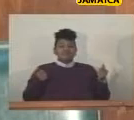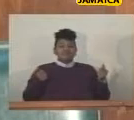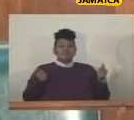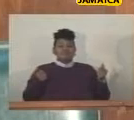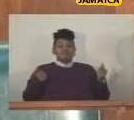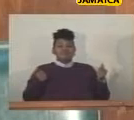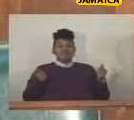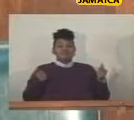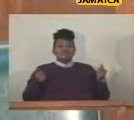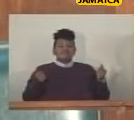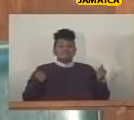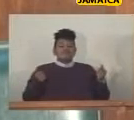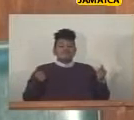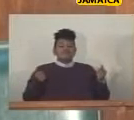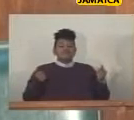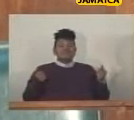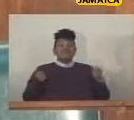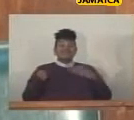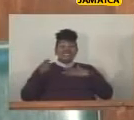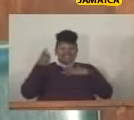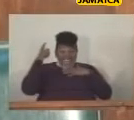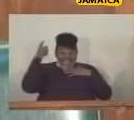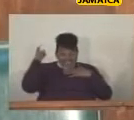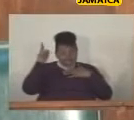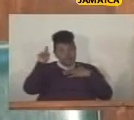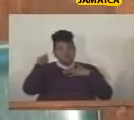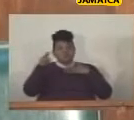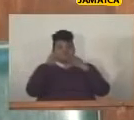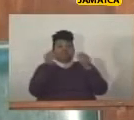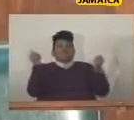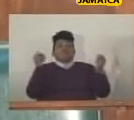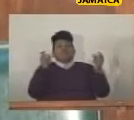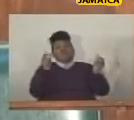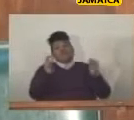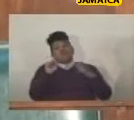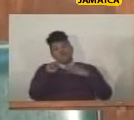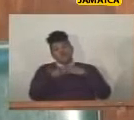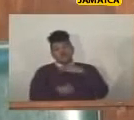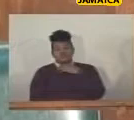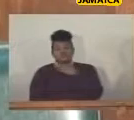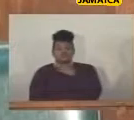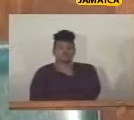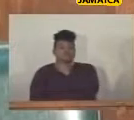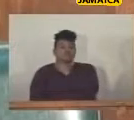they ought to resolve it swiftly.